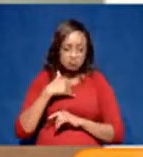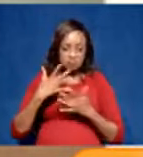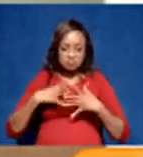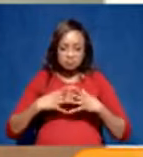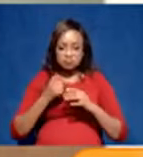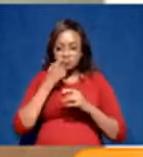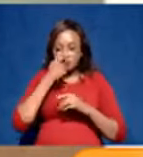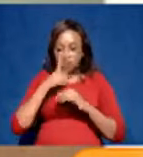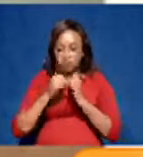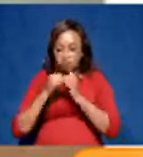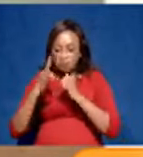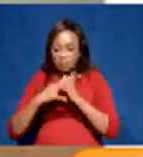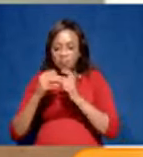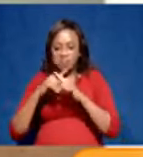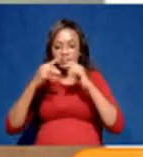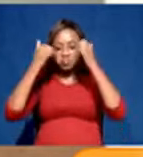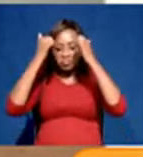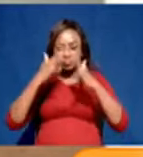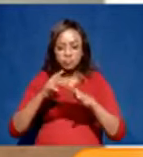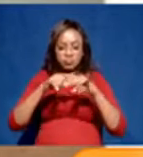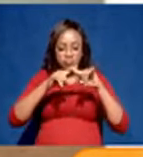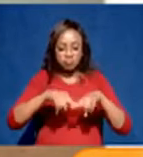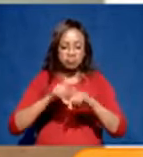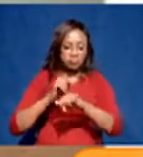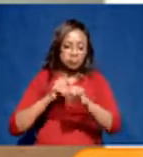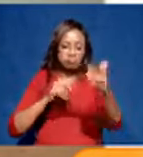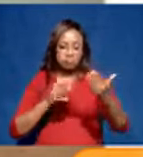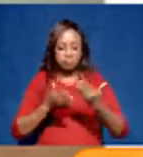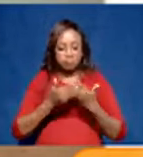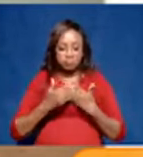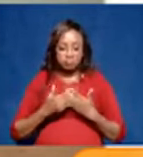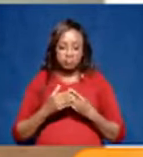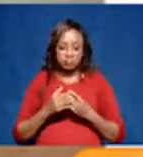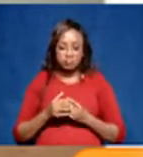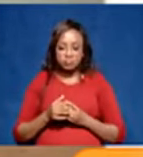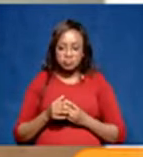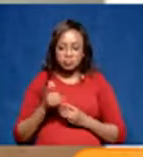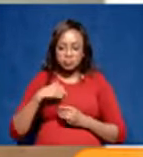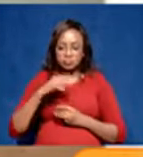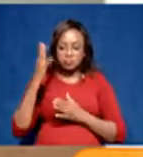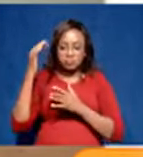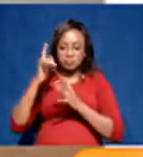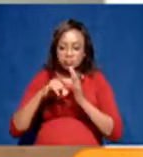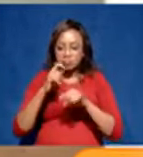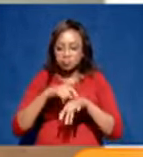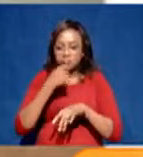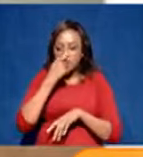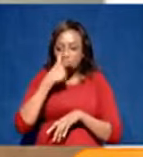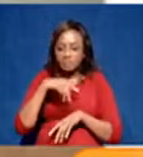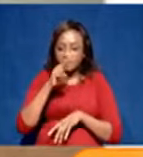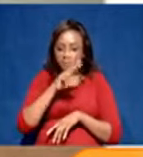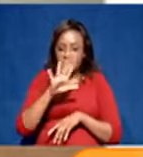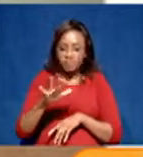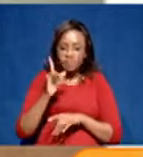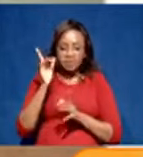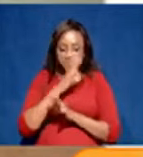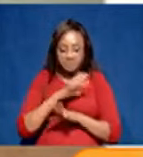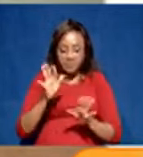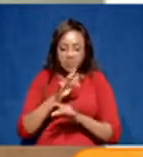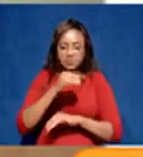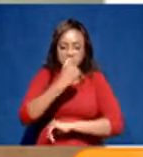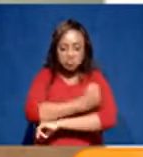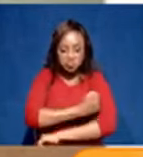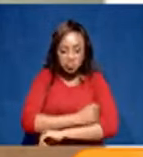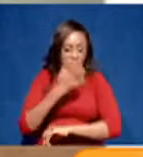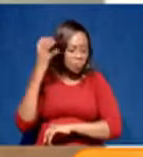students. They depend on others. We anticipate that at least by the age of 25, you should be done with your schooling, with